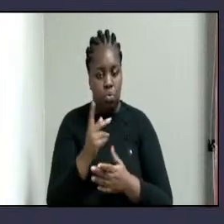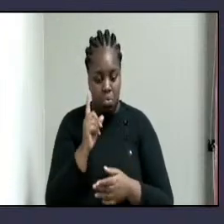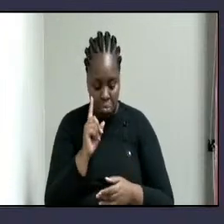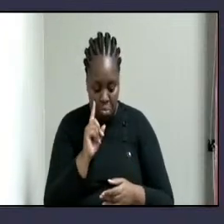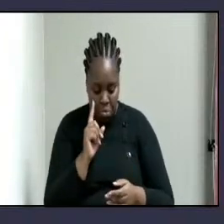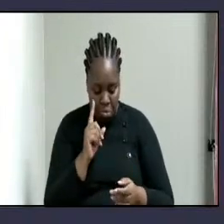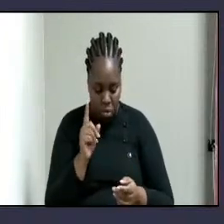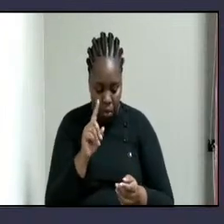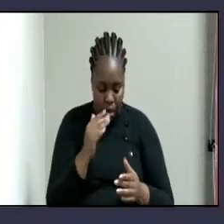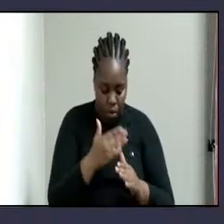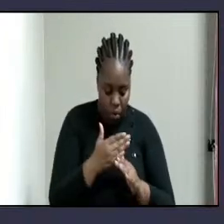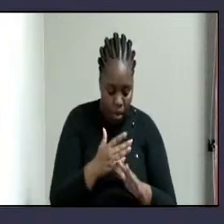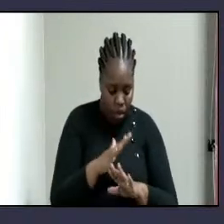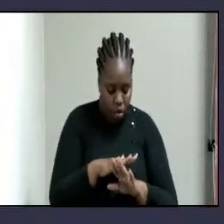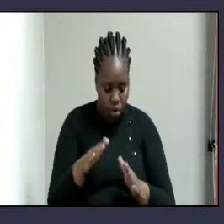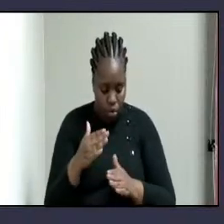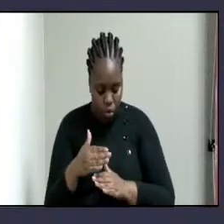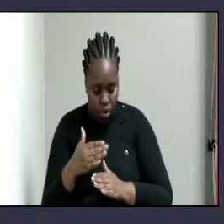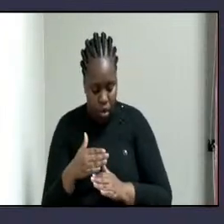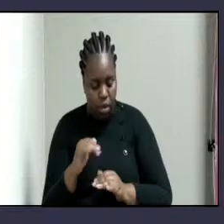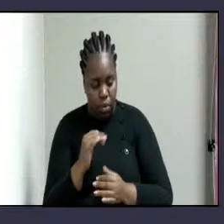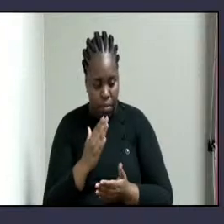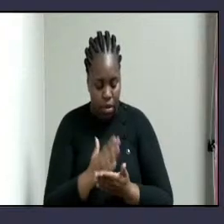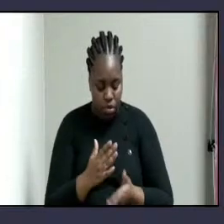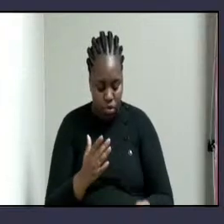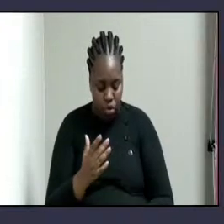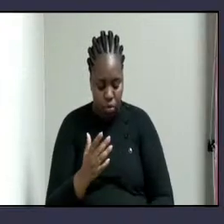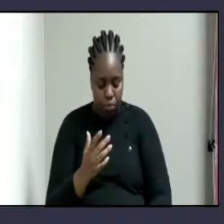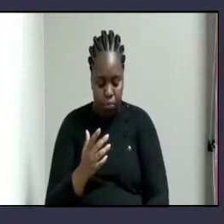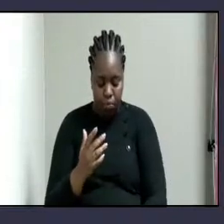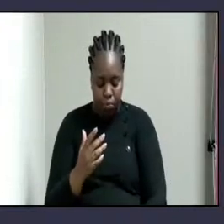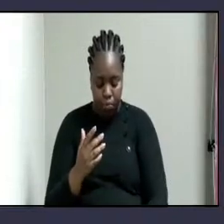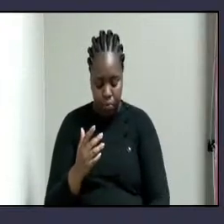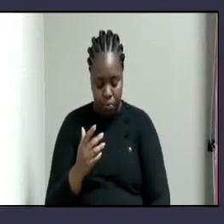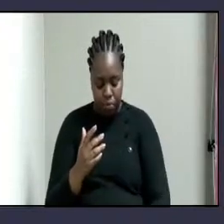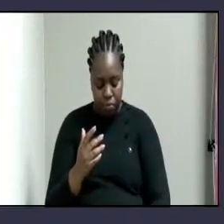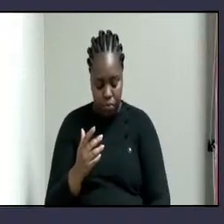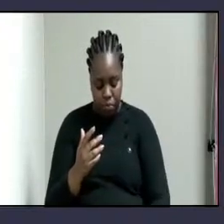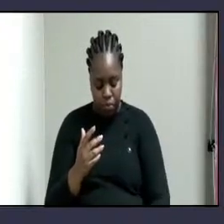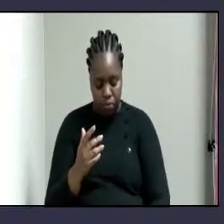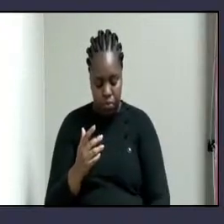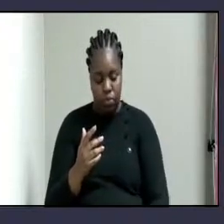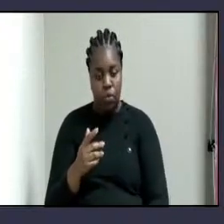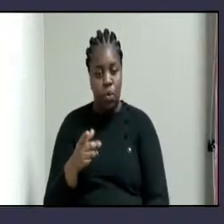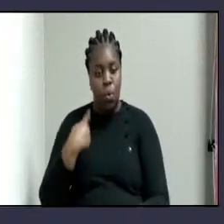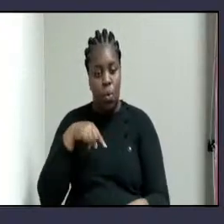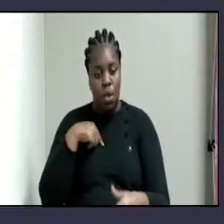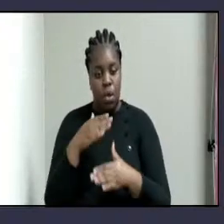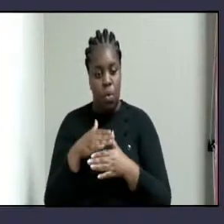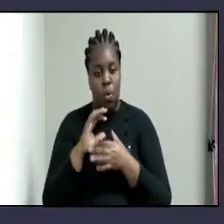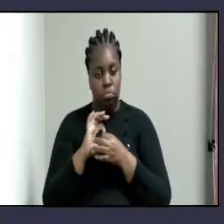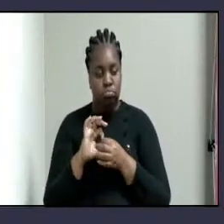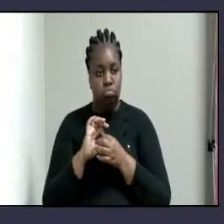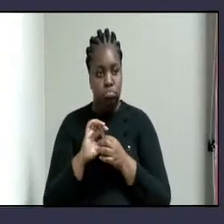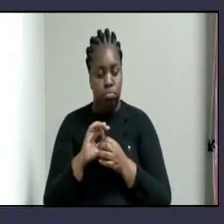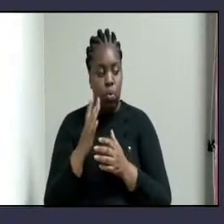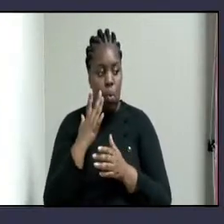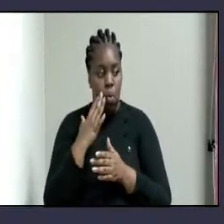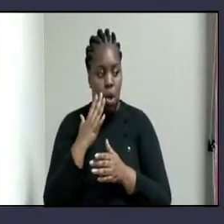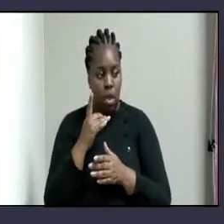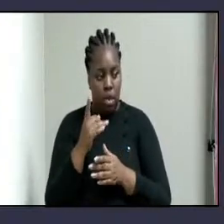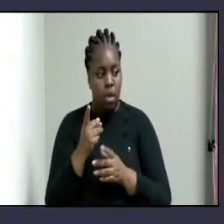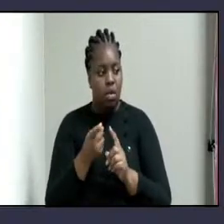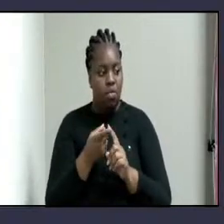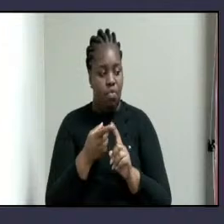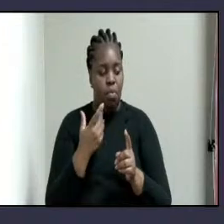what is working and what is not working to try and ensure that we're not malicious in terms of just the Constitution says there's a right to alternative care when the care cannot come